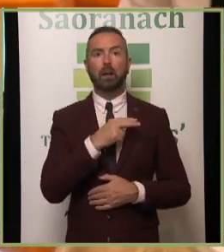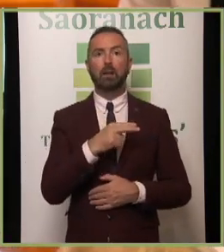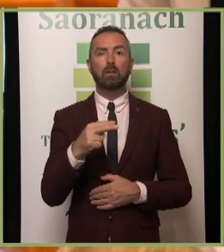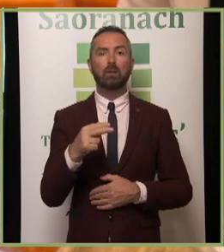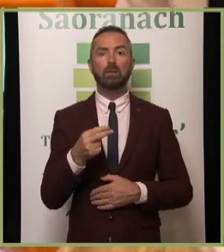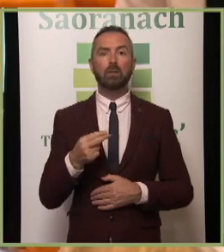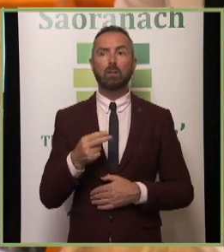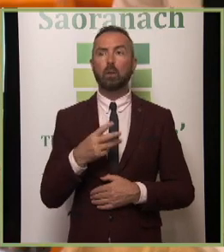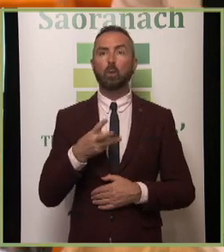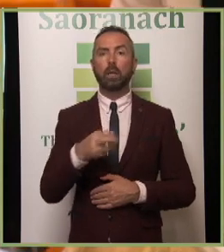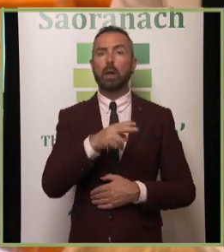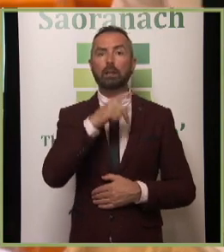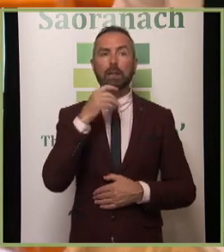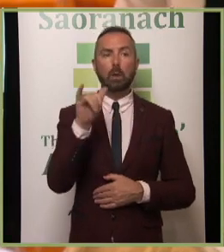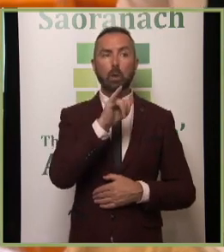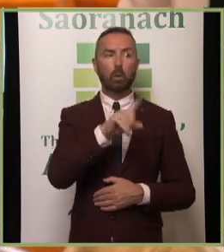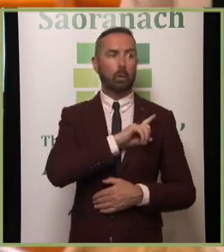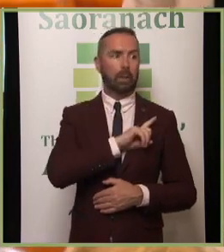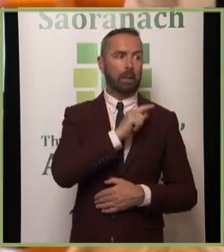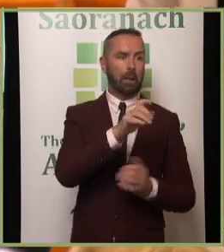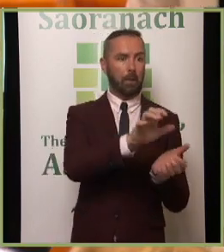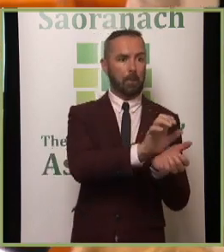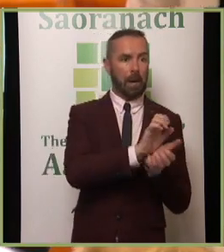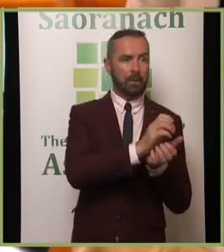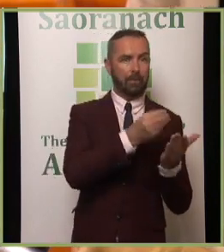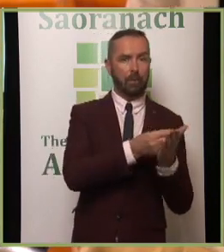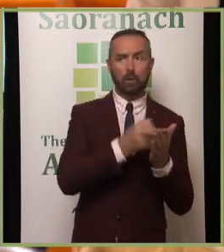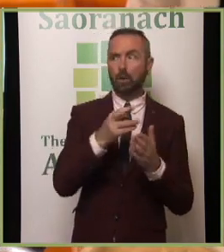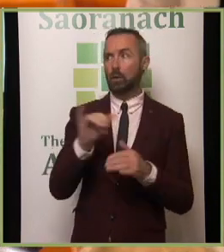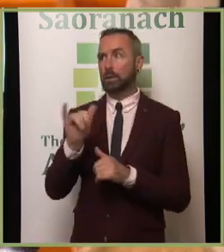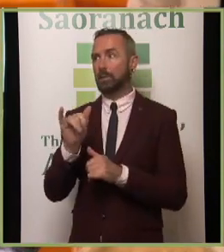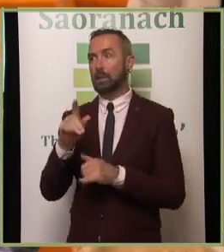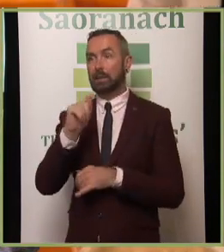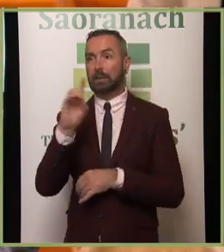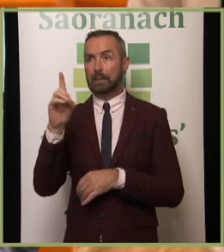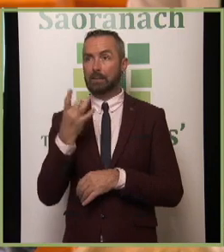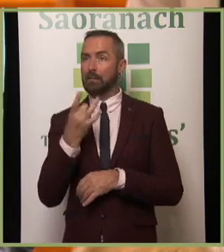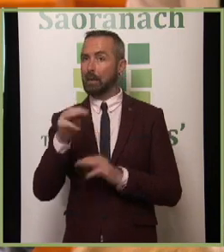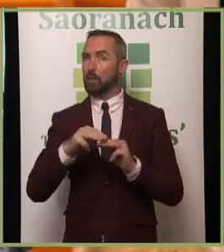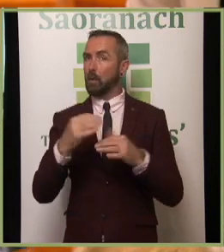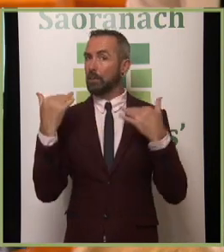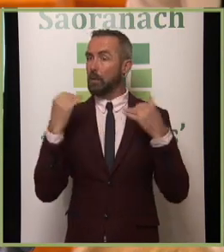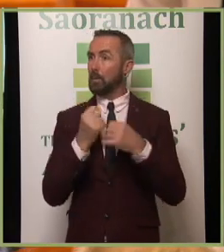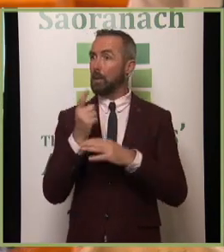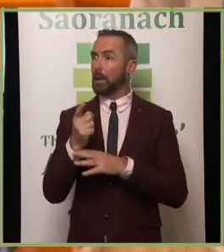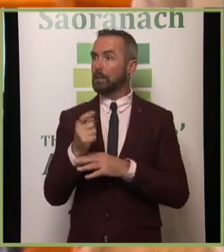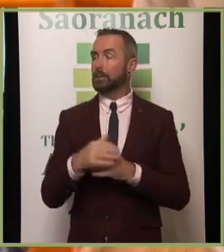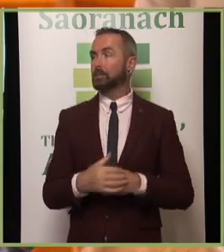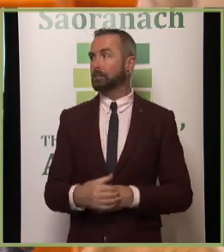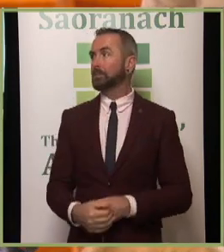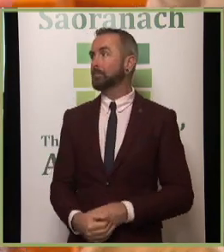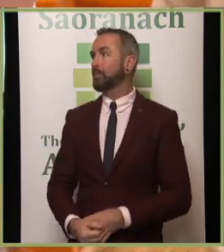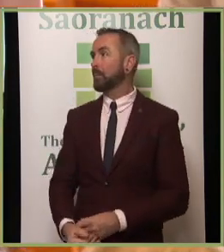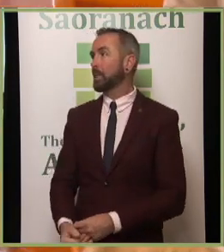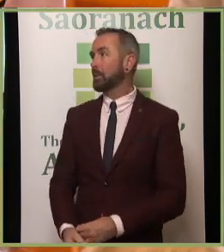who's going to win, is it going to be that pension fund or not, but it's all, a lot of the TDs are already asking for more information, and which has gone ahead with a process